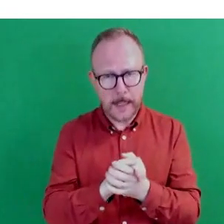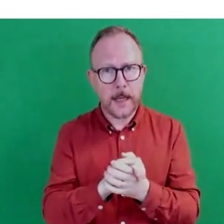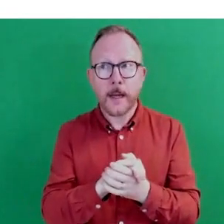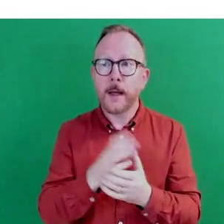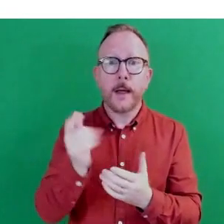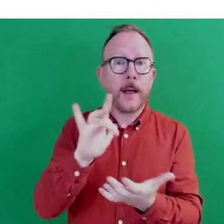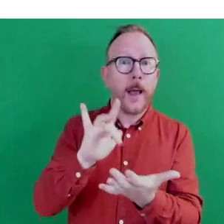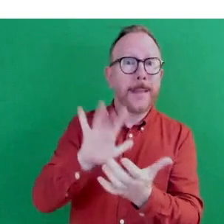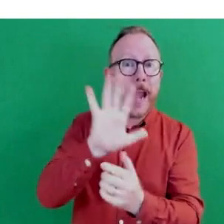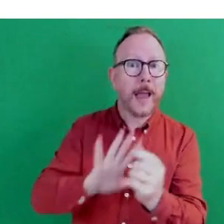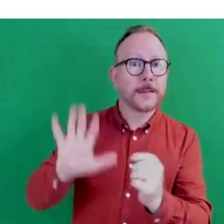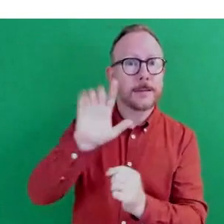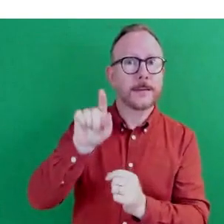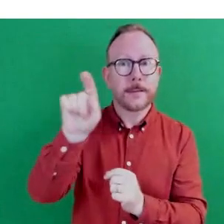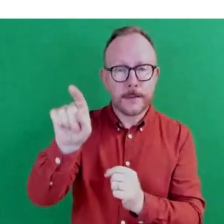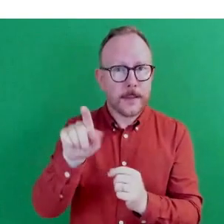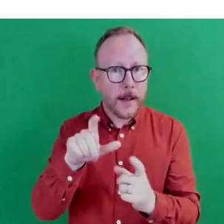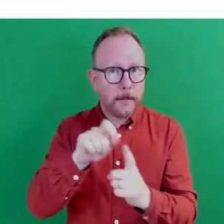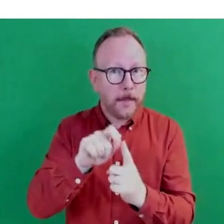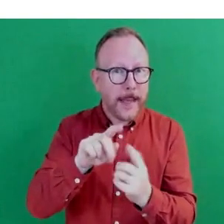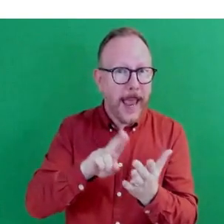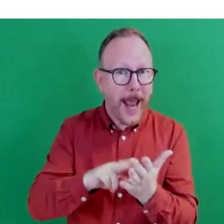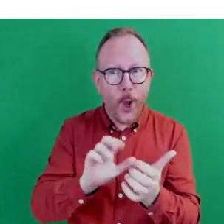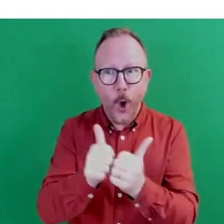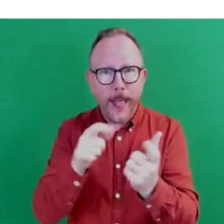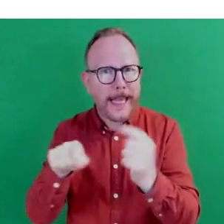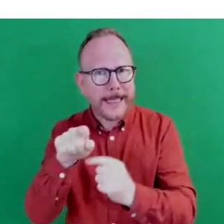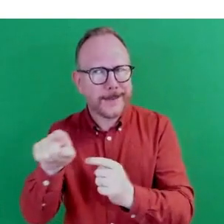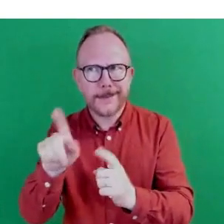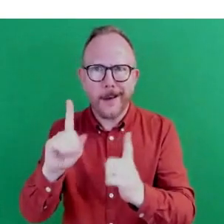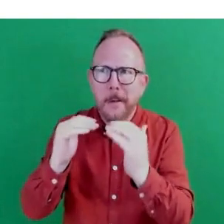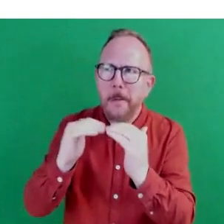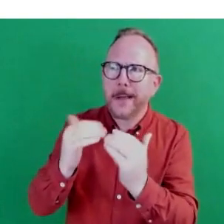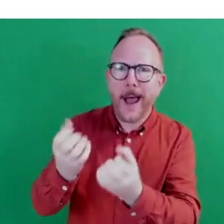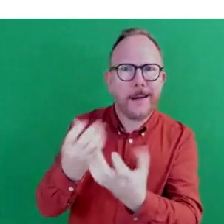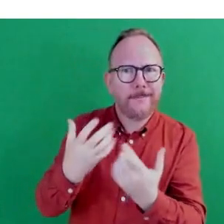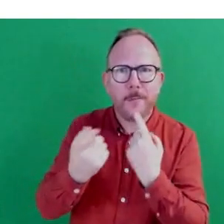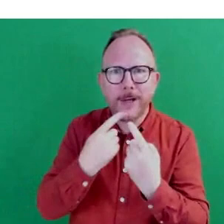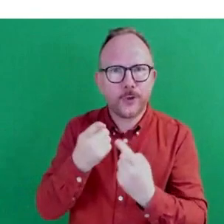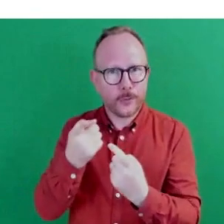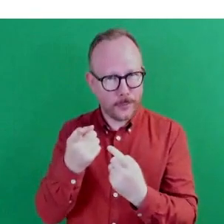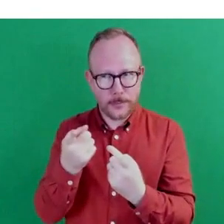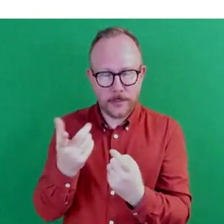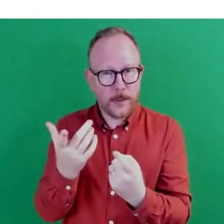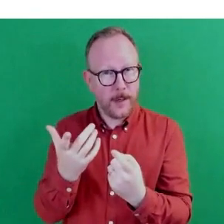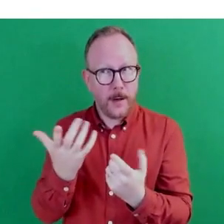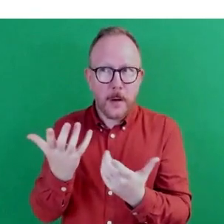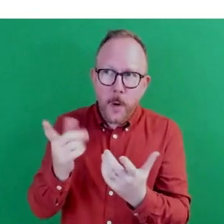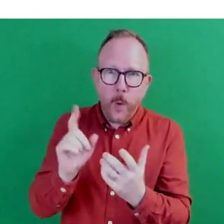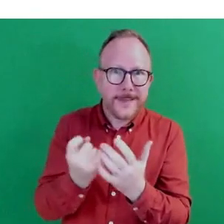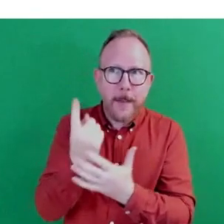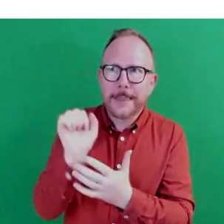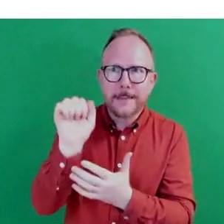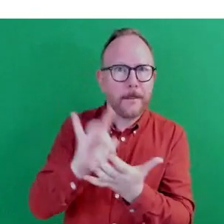watching. You might be able to tweet maybe with some more information about what's going on in the Midlands, but look on NHS jobs for these roles. That's where you'll sort of find them. They're